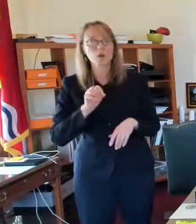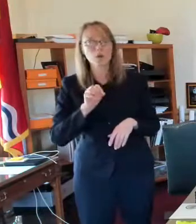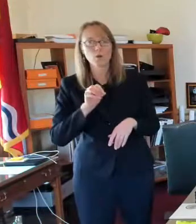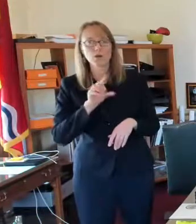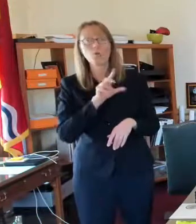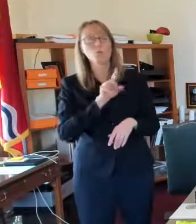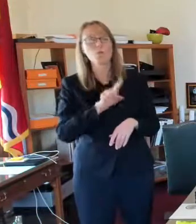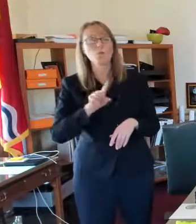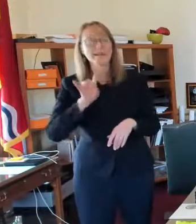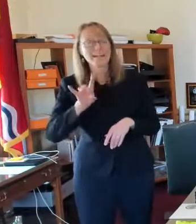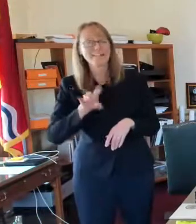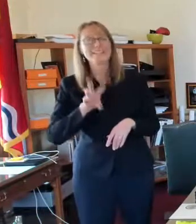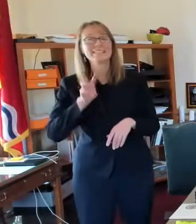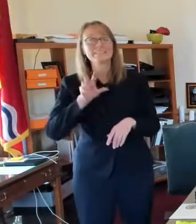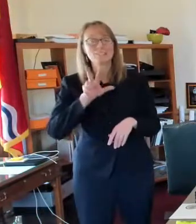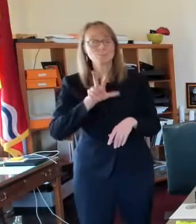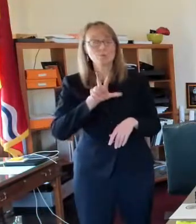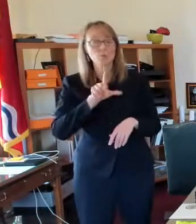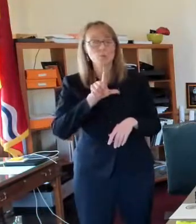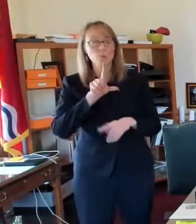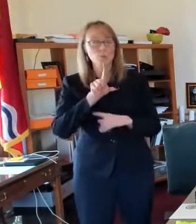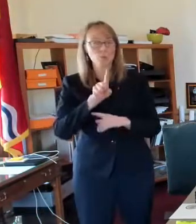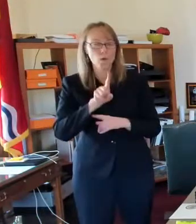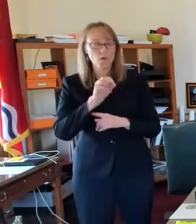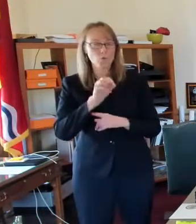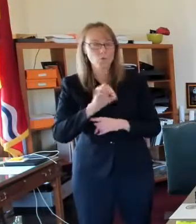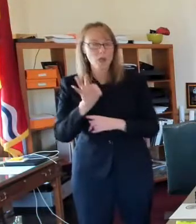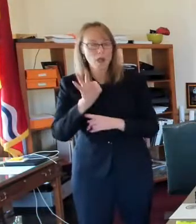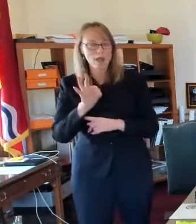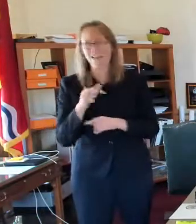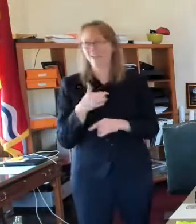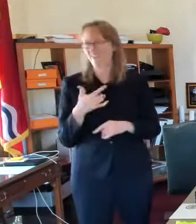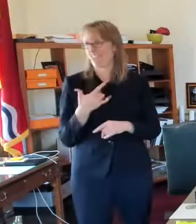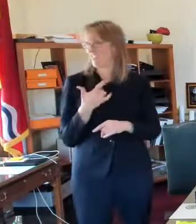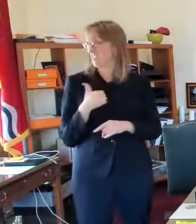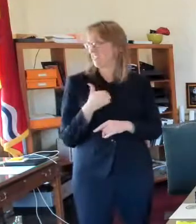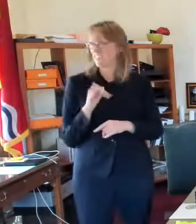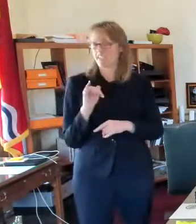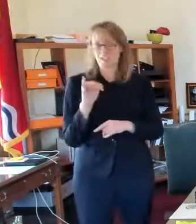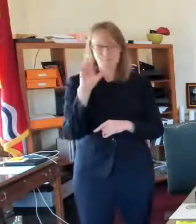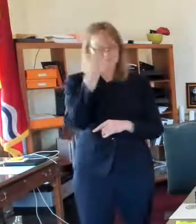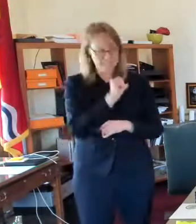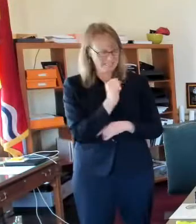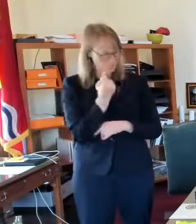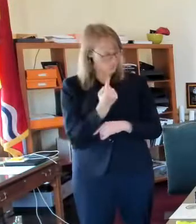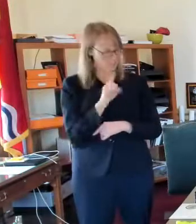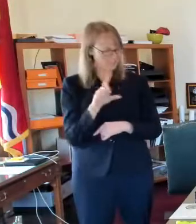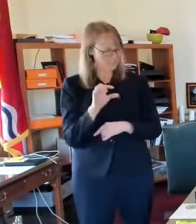missing one or two, I'm certain. Although, you know, I might have that here. Do I?